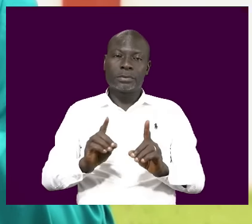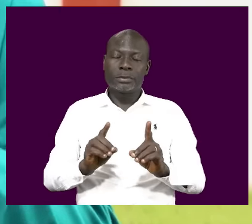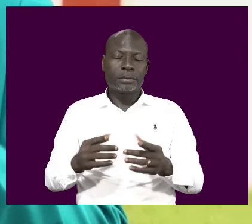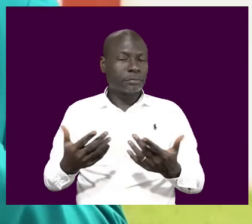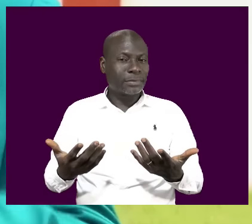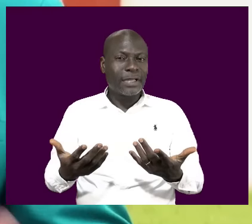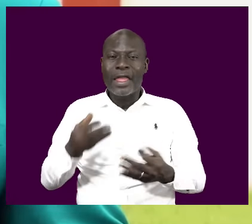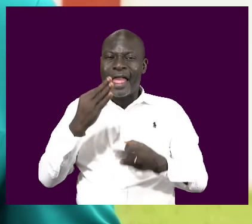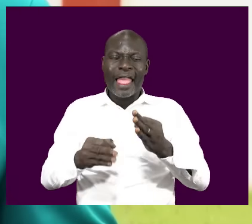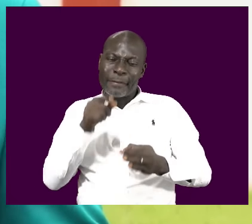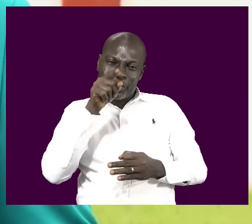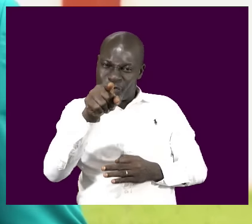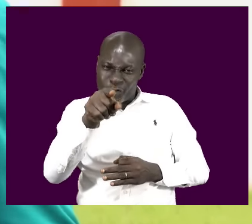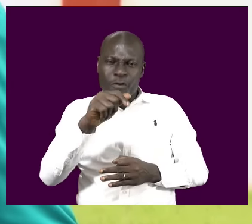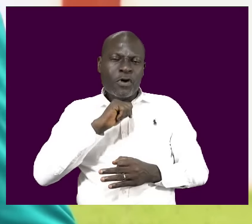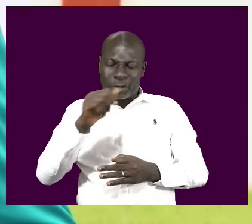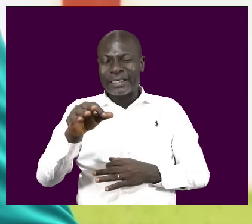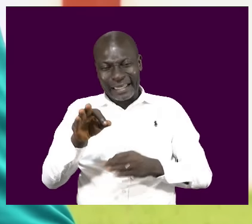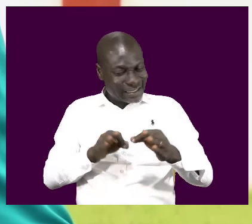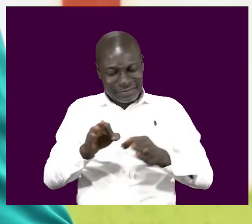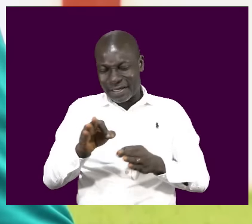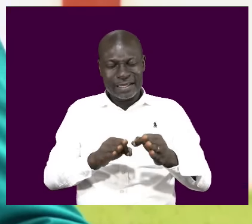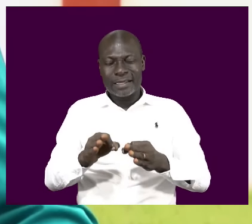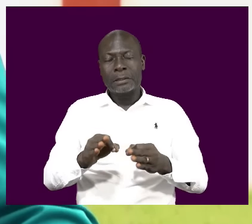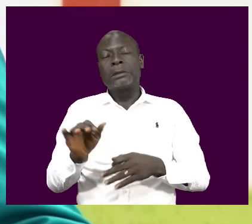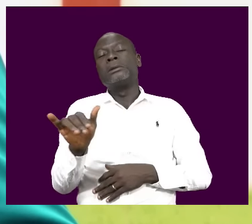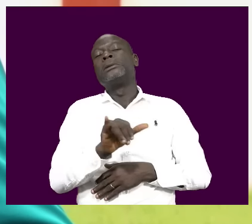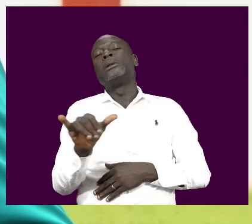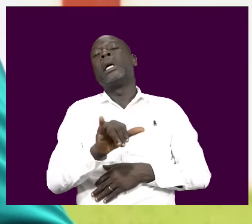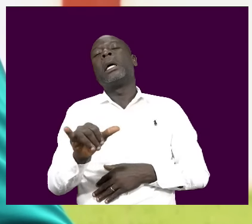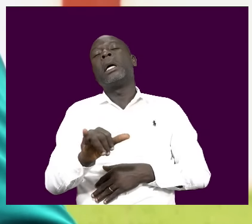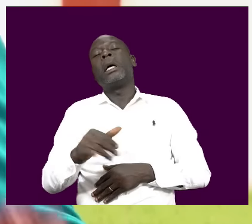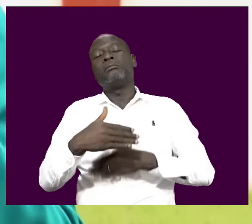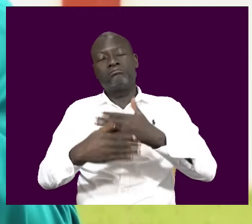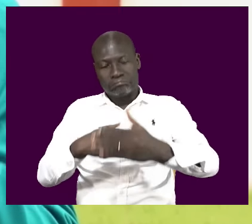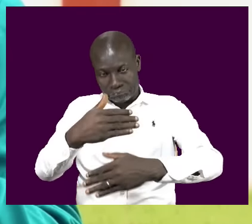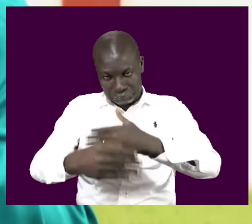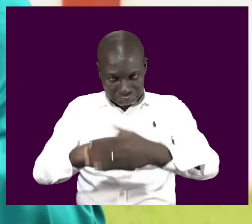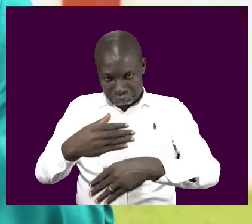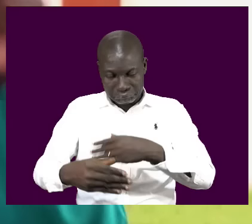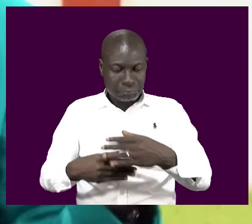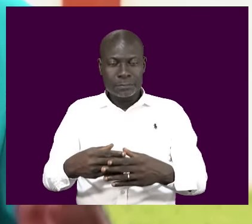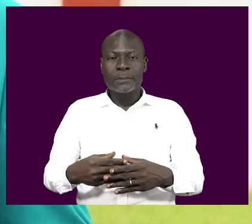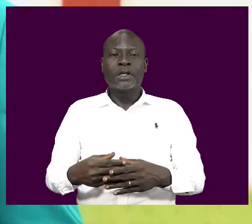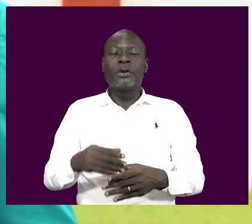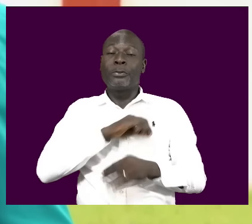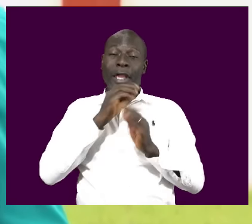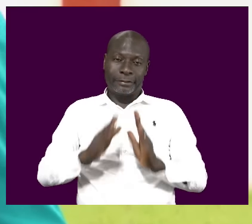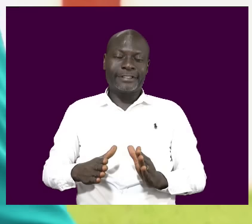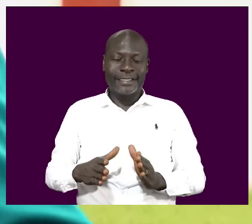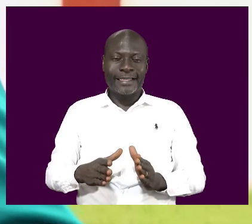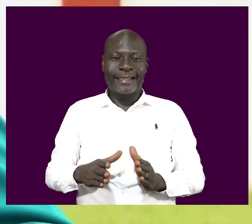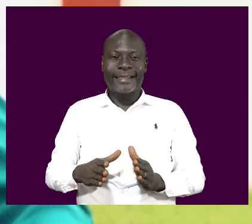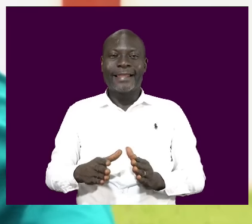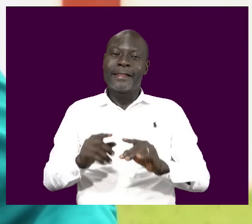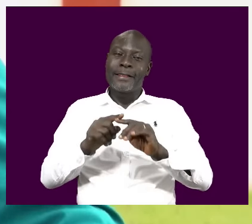yan to me and such so sanya me ya. Say yan ye de becro. Ye bekasa ye ye a Christopher.